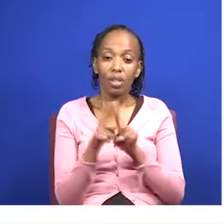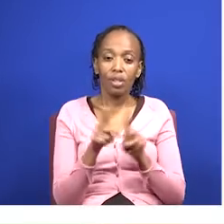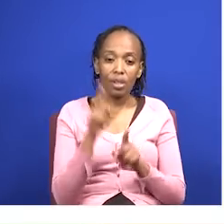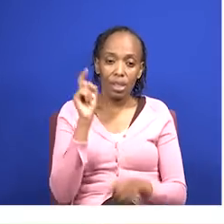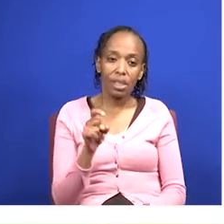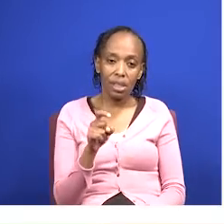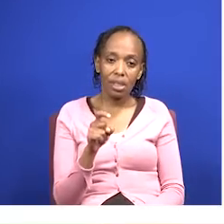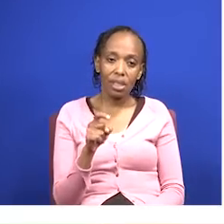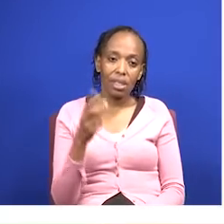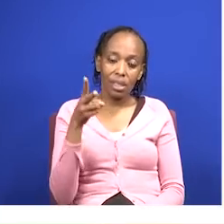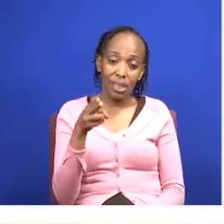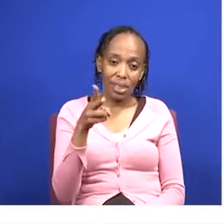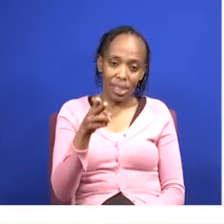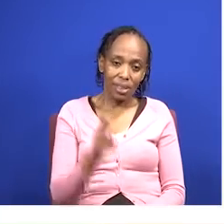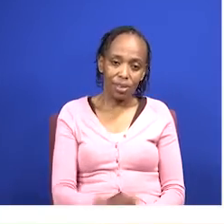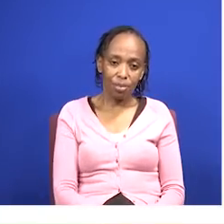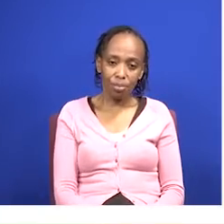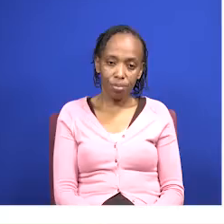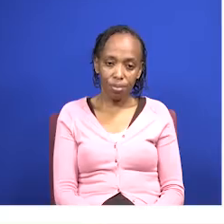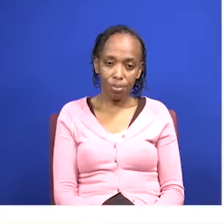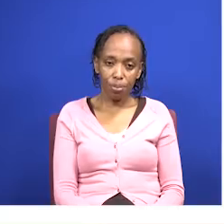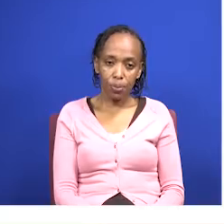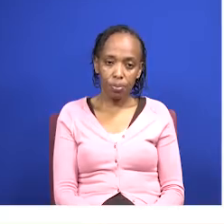You also need a pair of scissors,